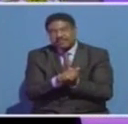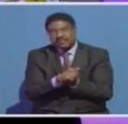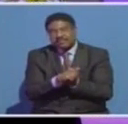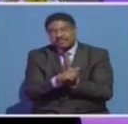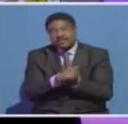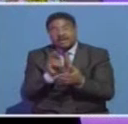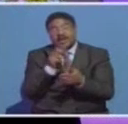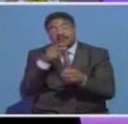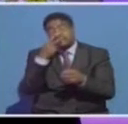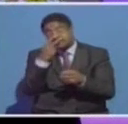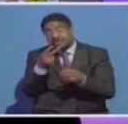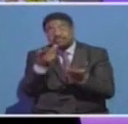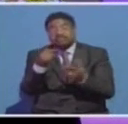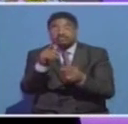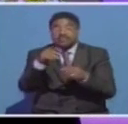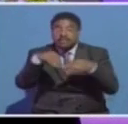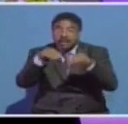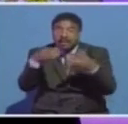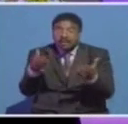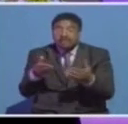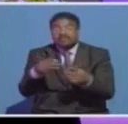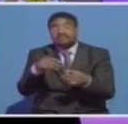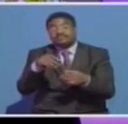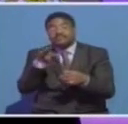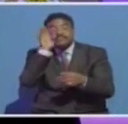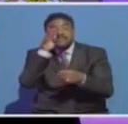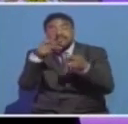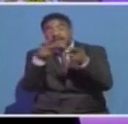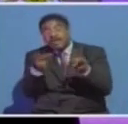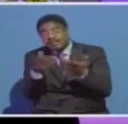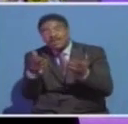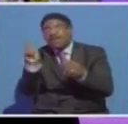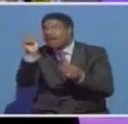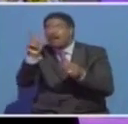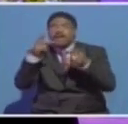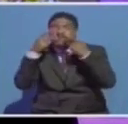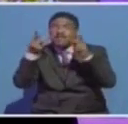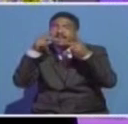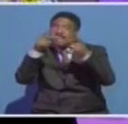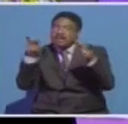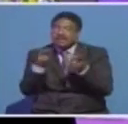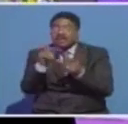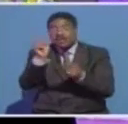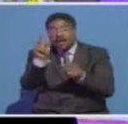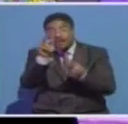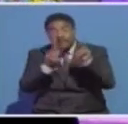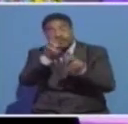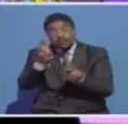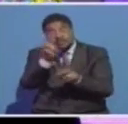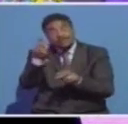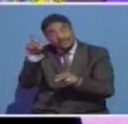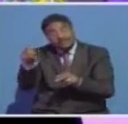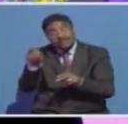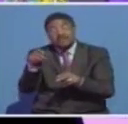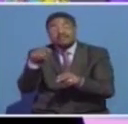markets, bars, schools, and all public places where people are coming from all sorts of areas